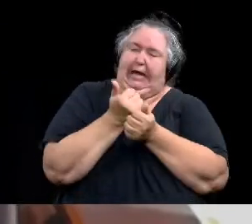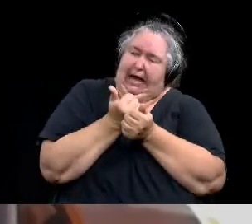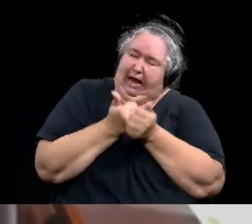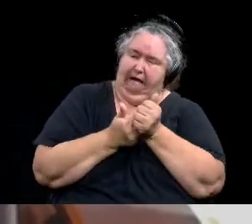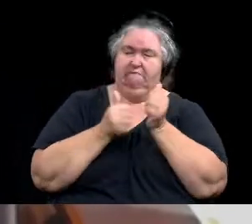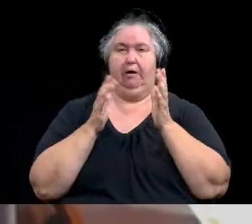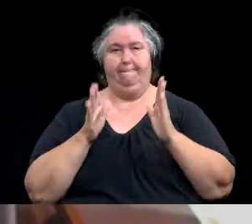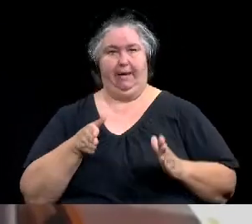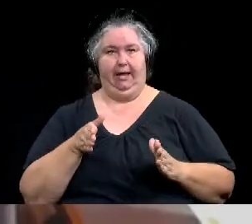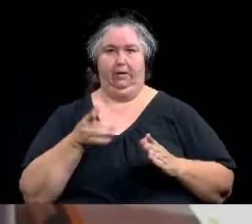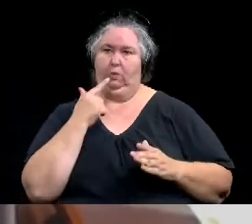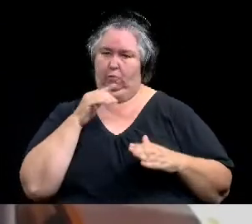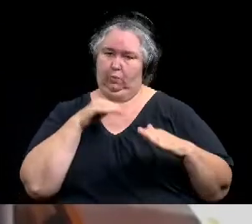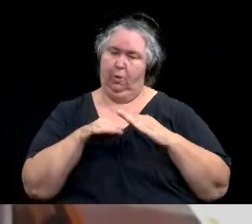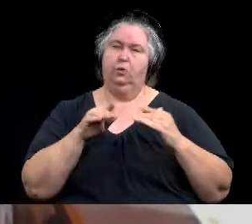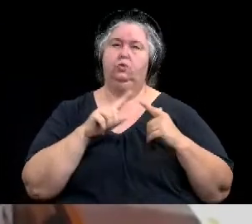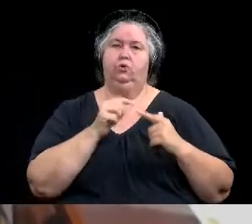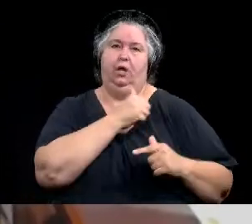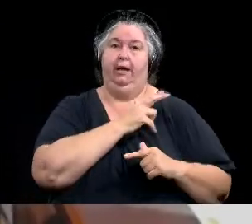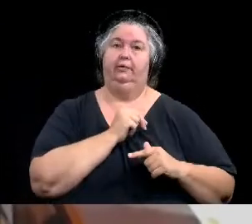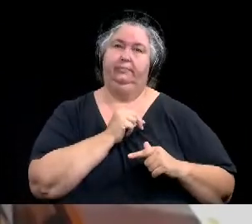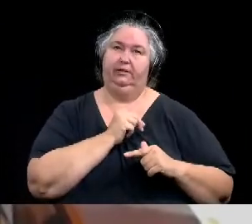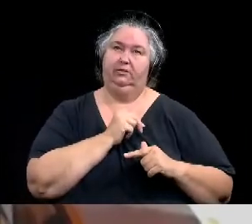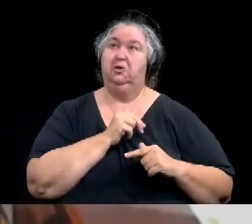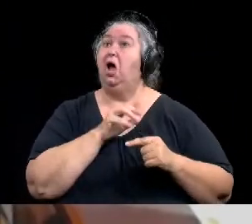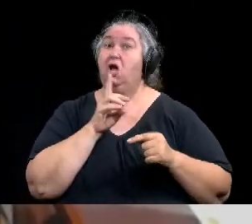Again, a great deal of effort, concerted effort to make